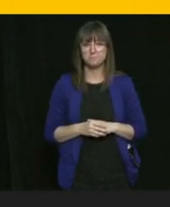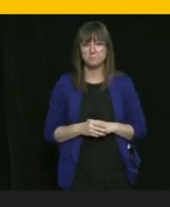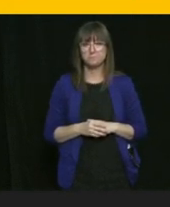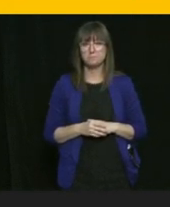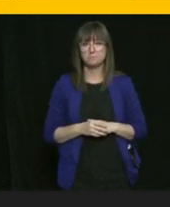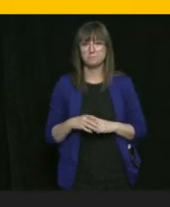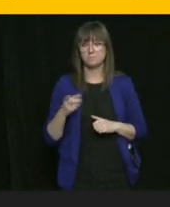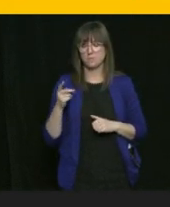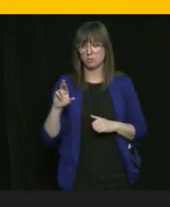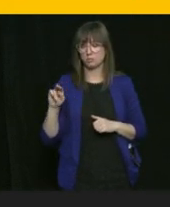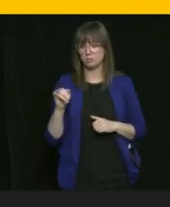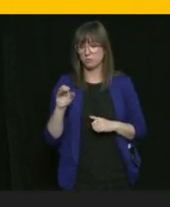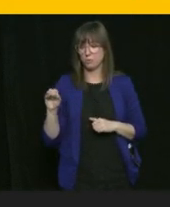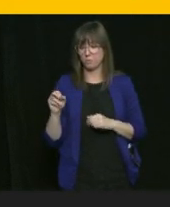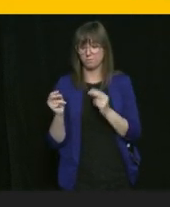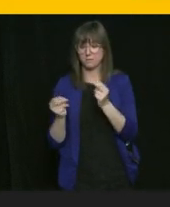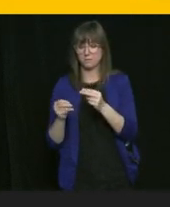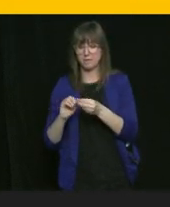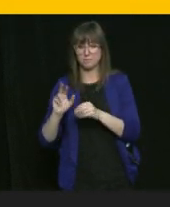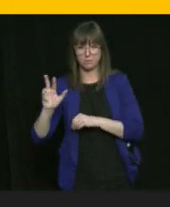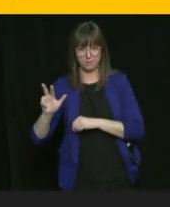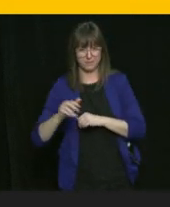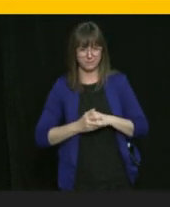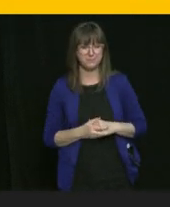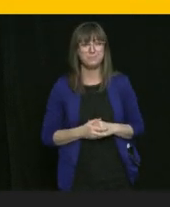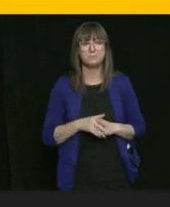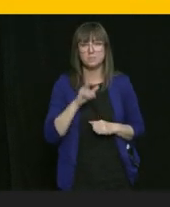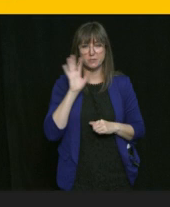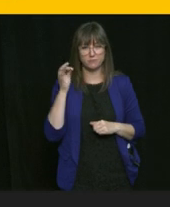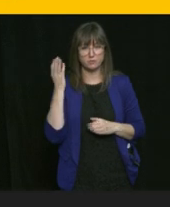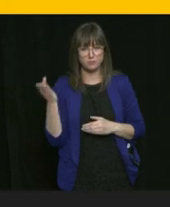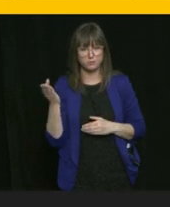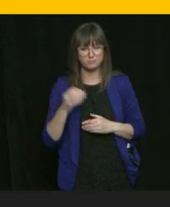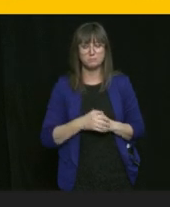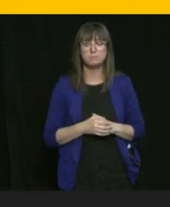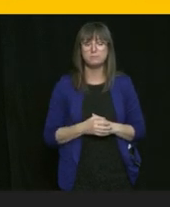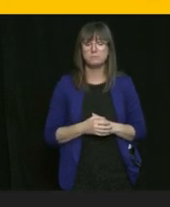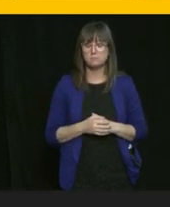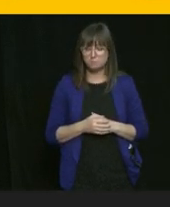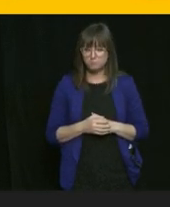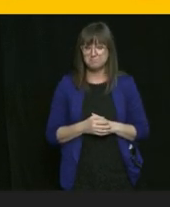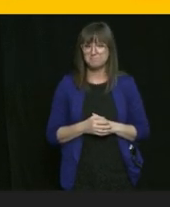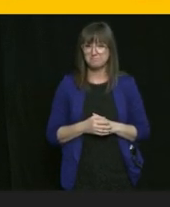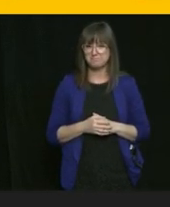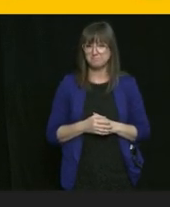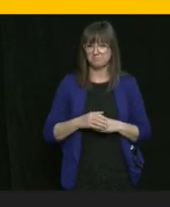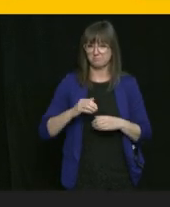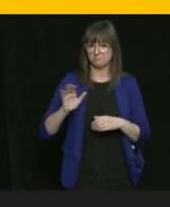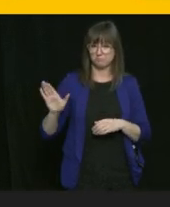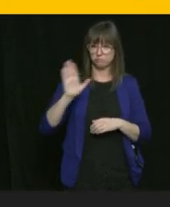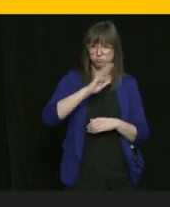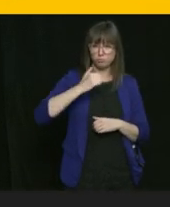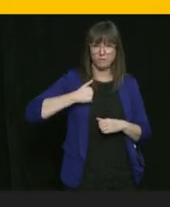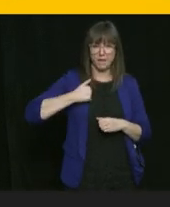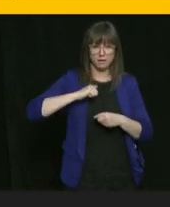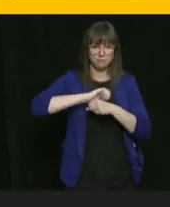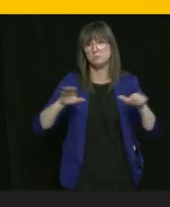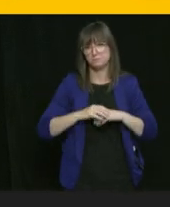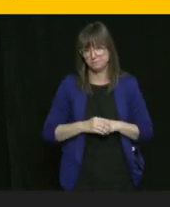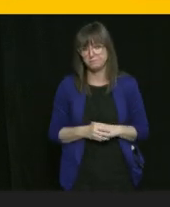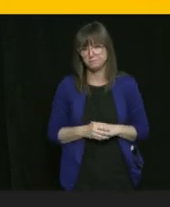Diapositive 3. Slide 3. L'expérience canadienne de la pandémie. Canada's pandemic experience is characterized by regional